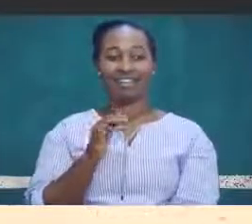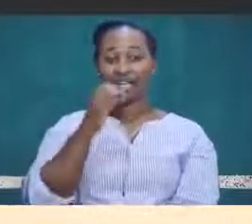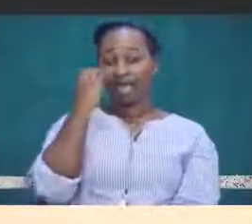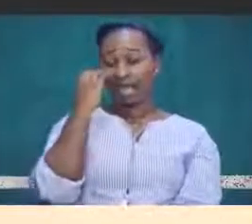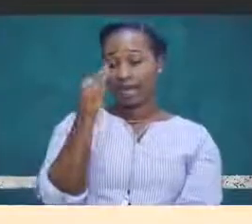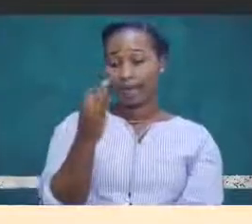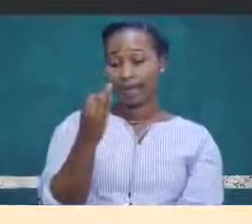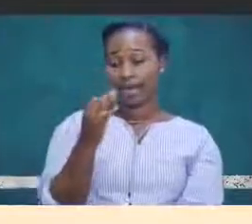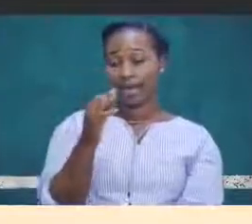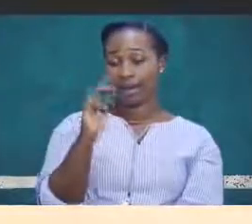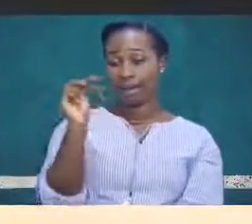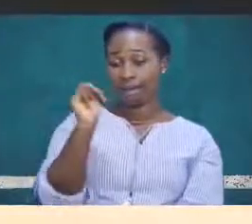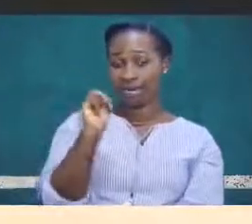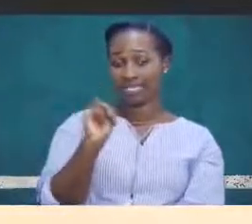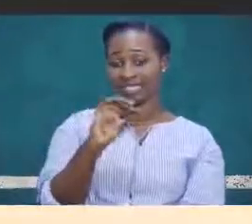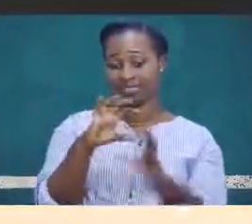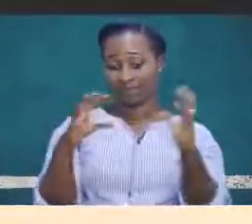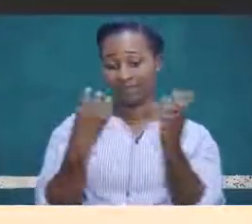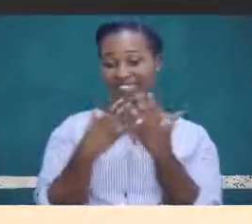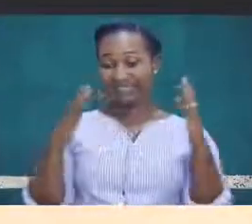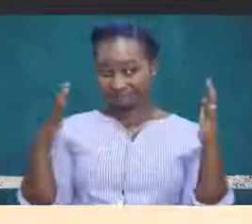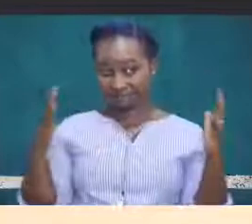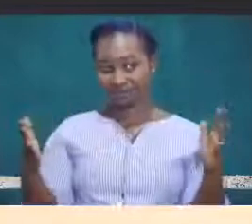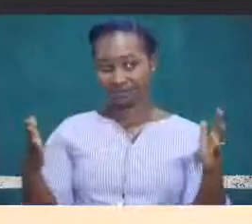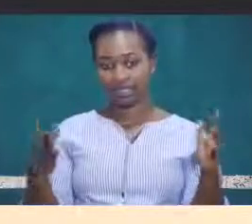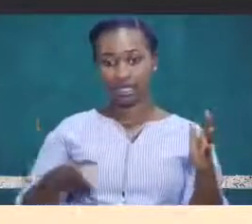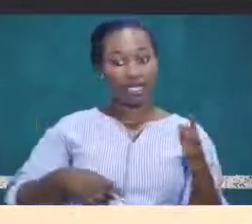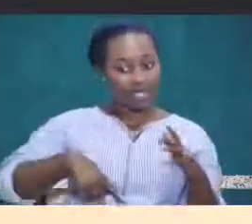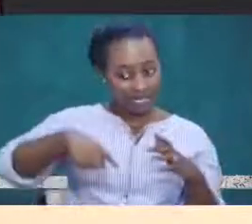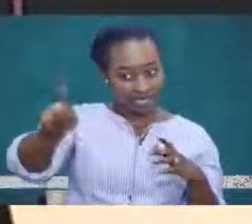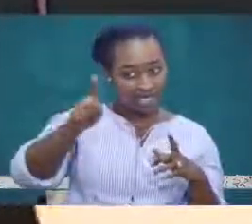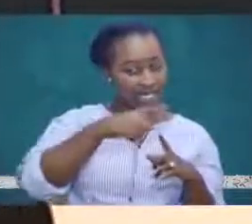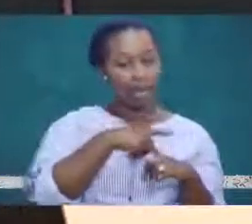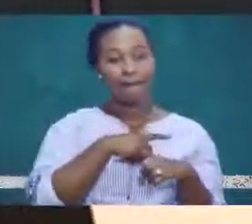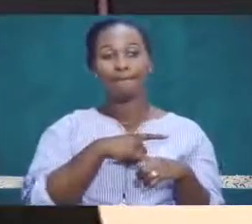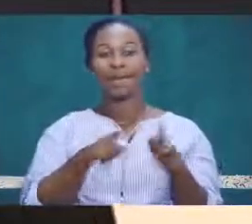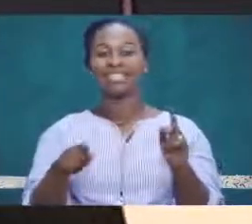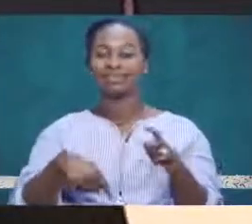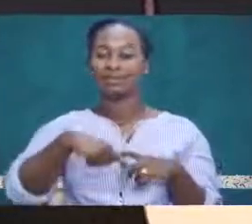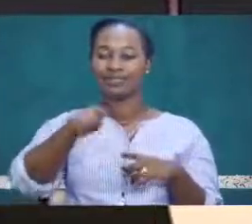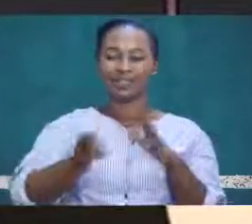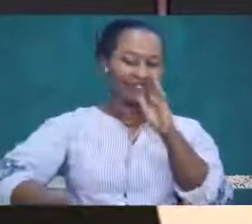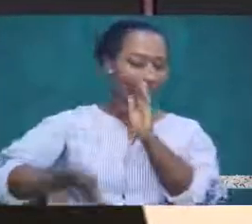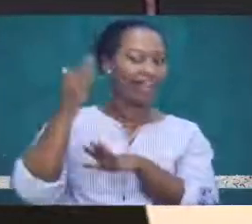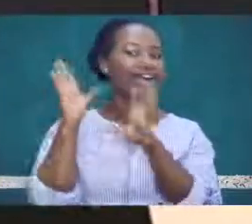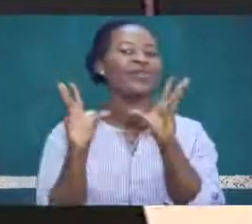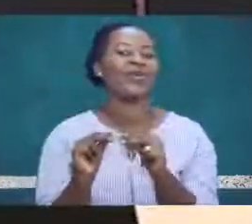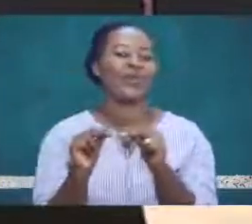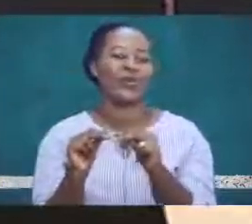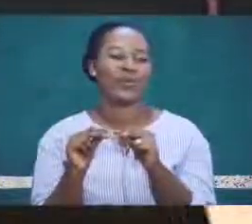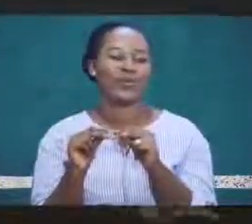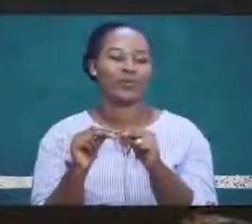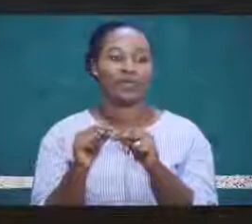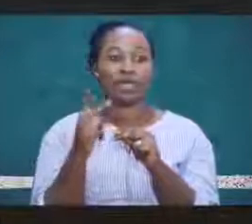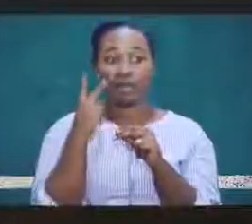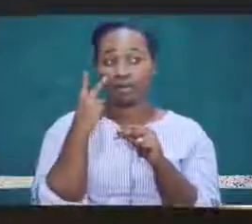If I apply a mass on a big body, it may move, but it may not move very fast.